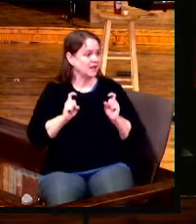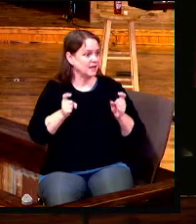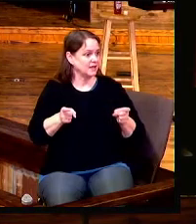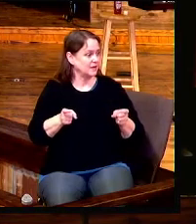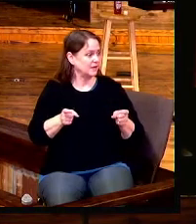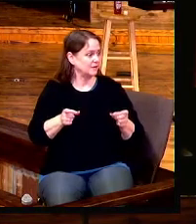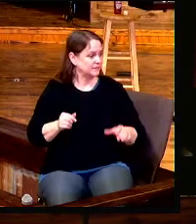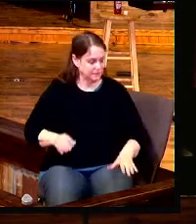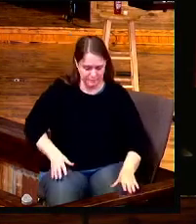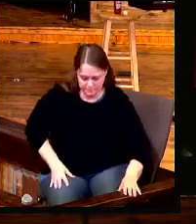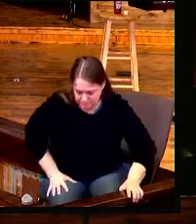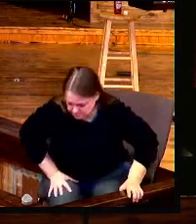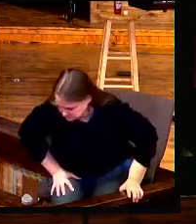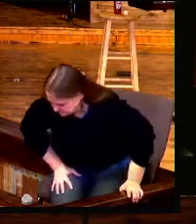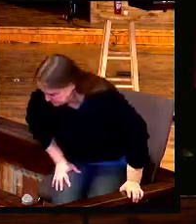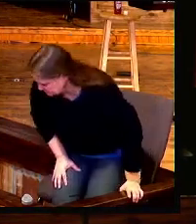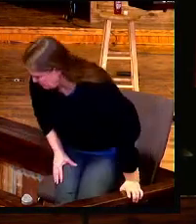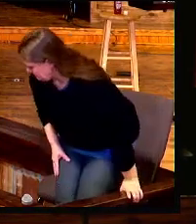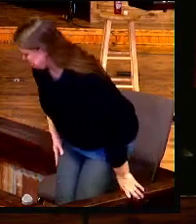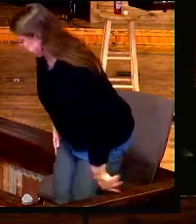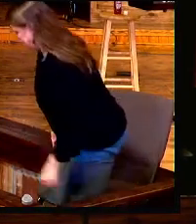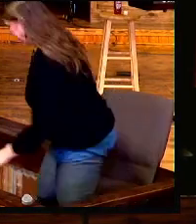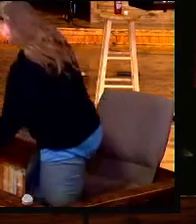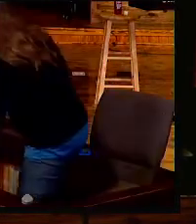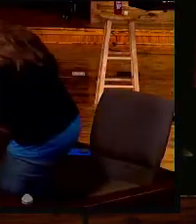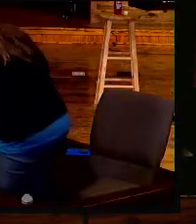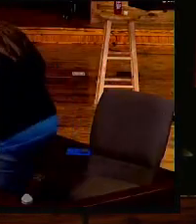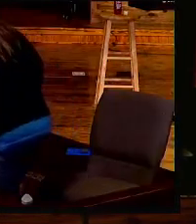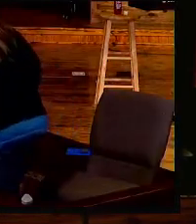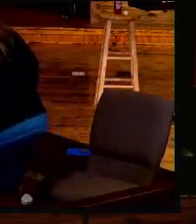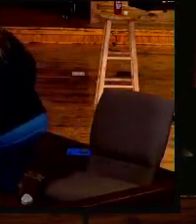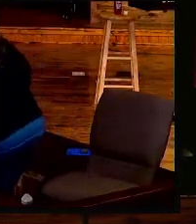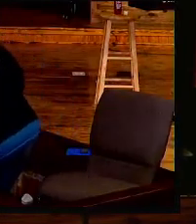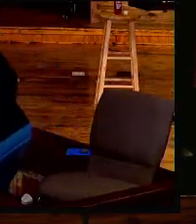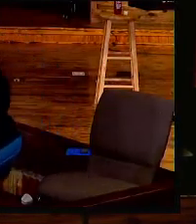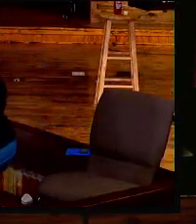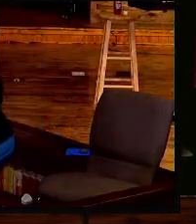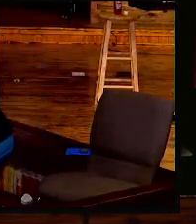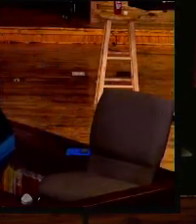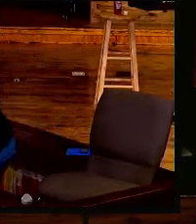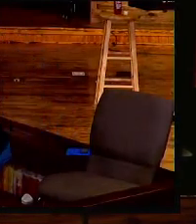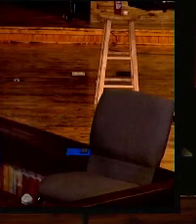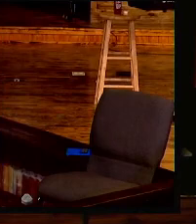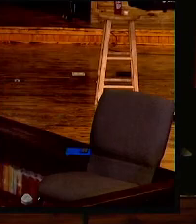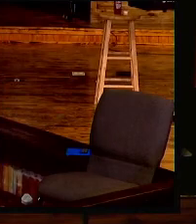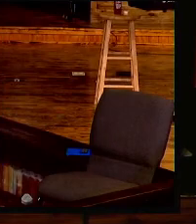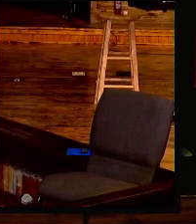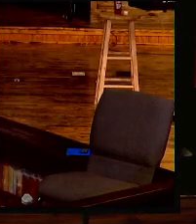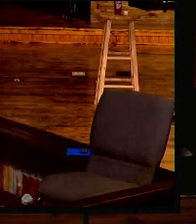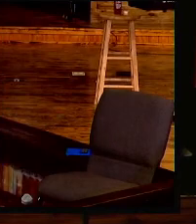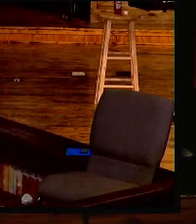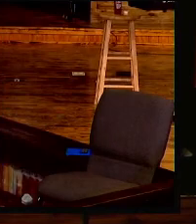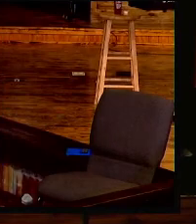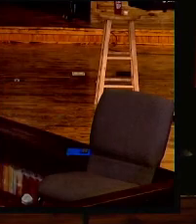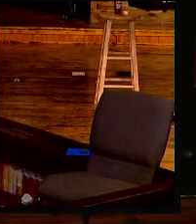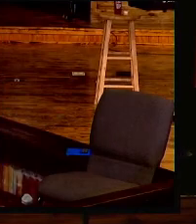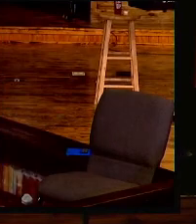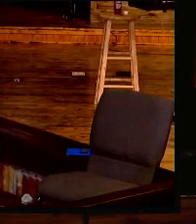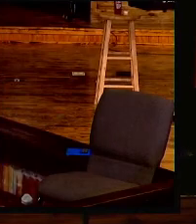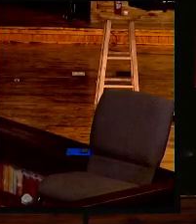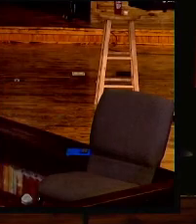that experience. Don't all fight.